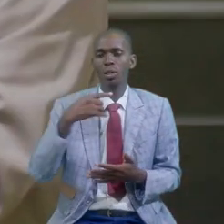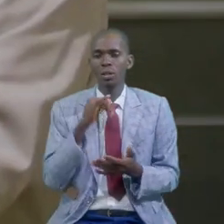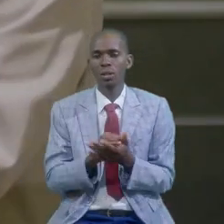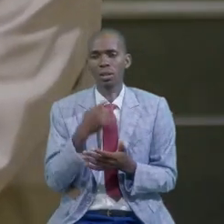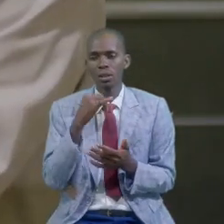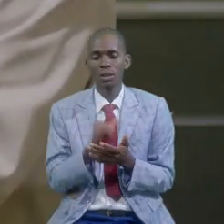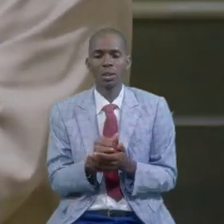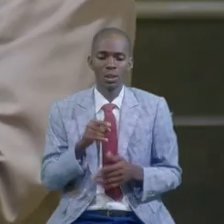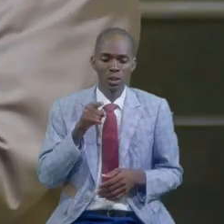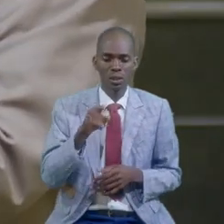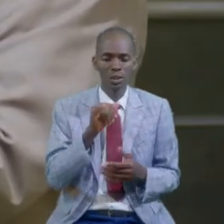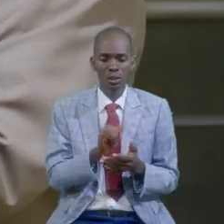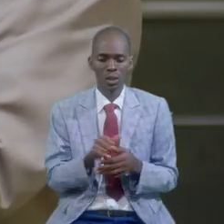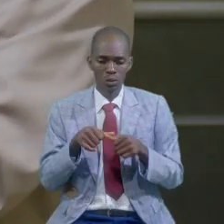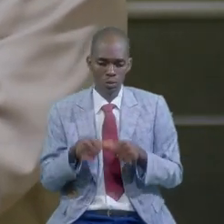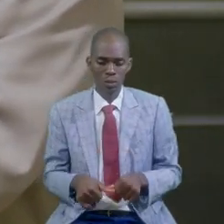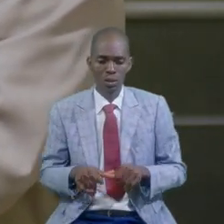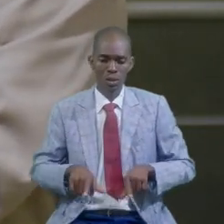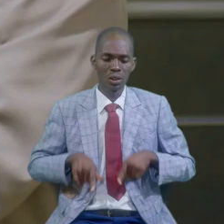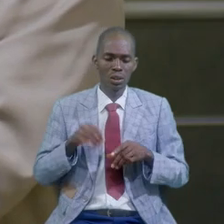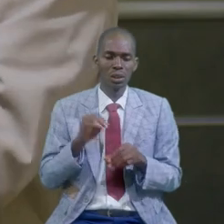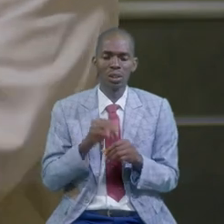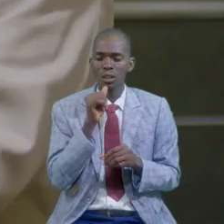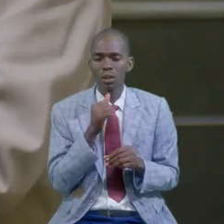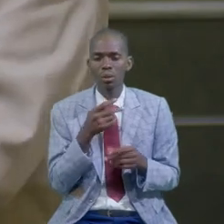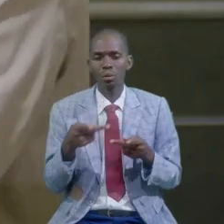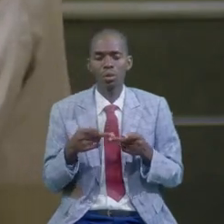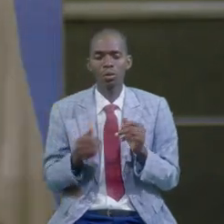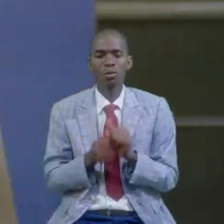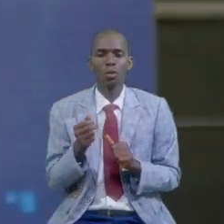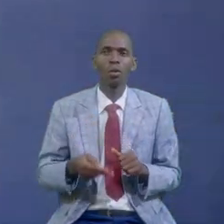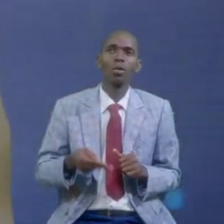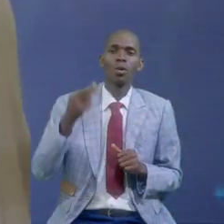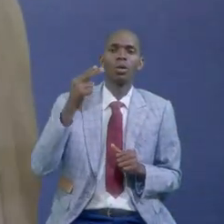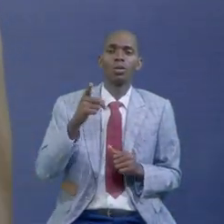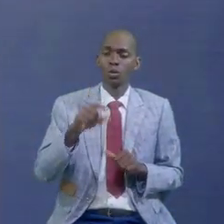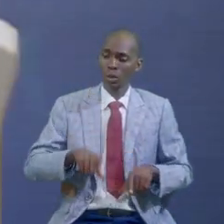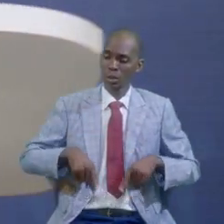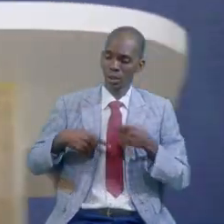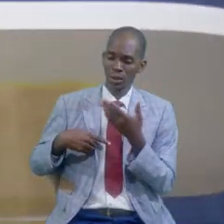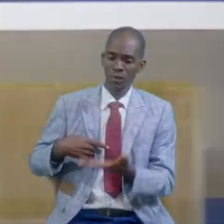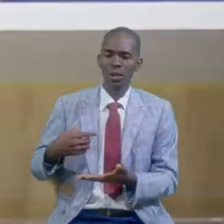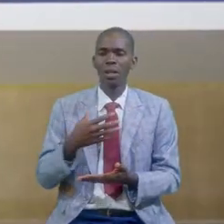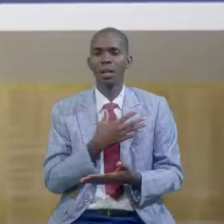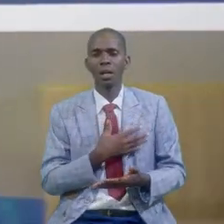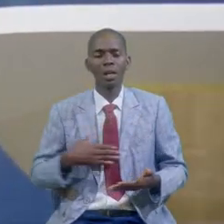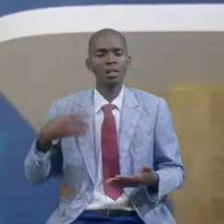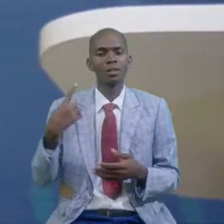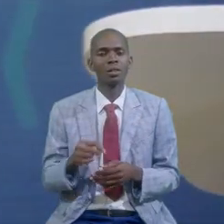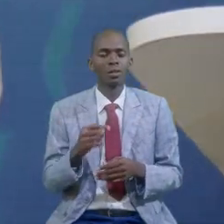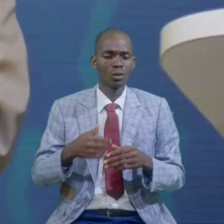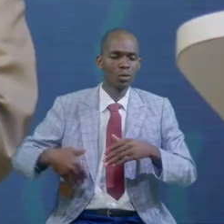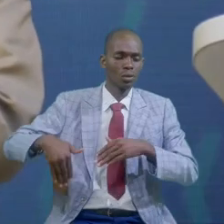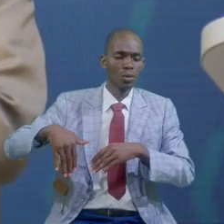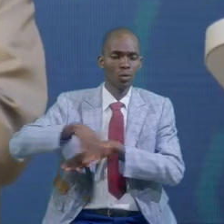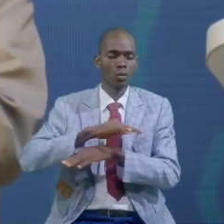that dwelleth and abideth in the secret of the Most High, he will abide there, and then the wings of the Lord will cover him, in verse